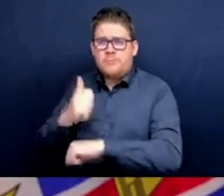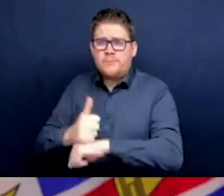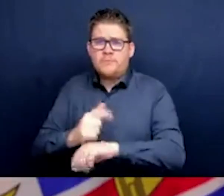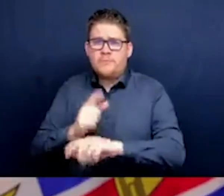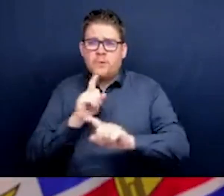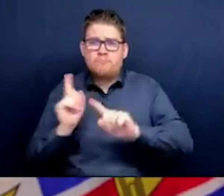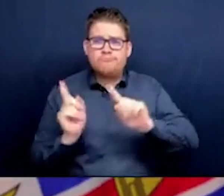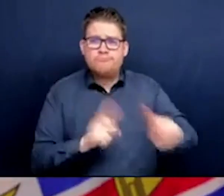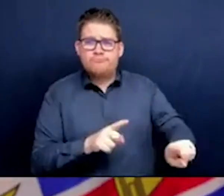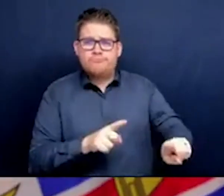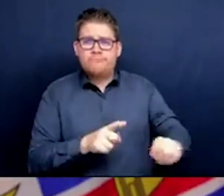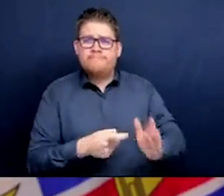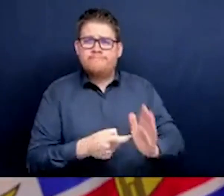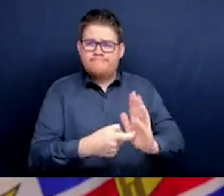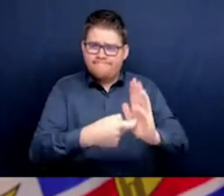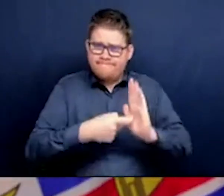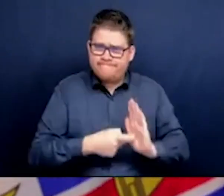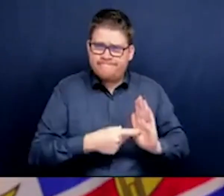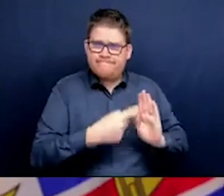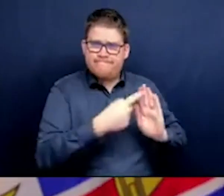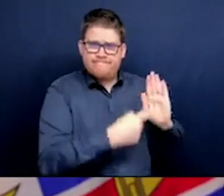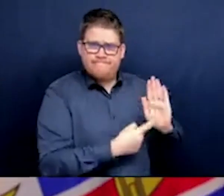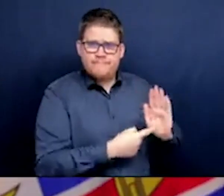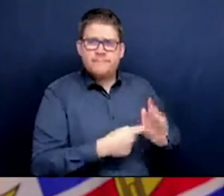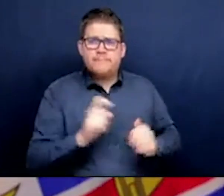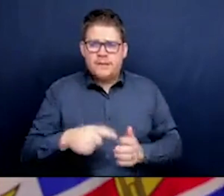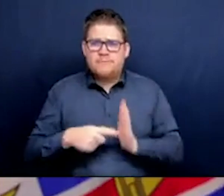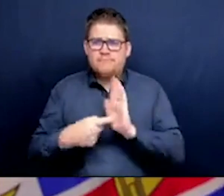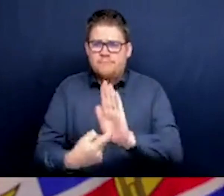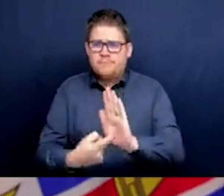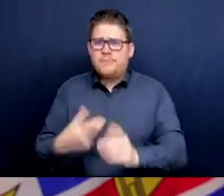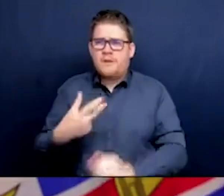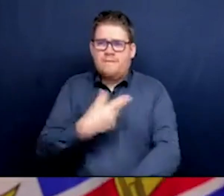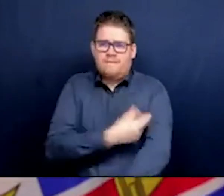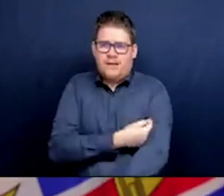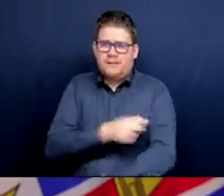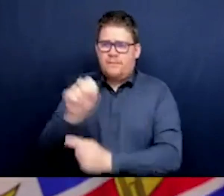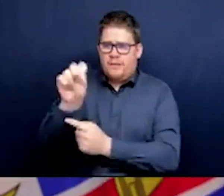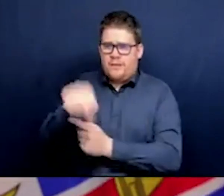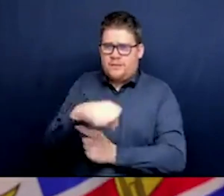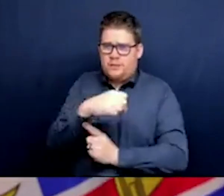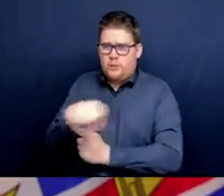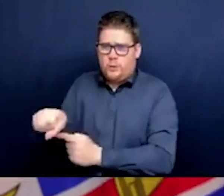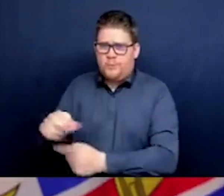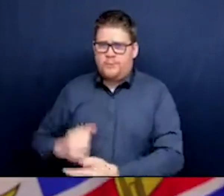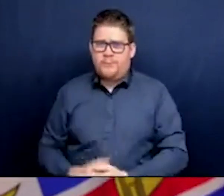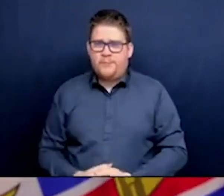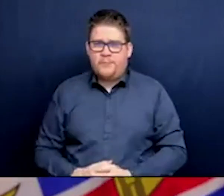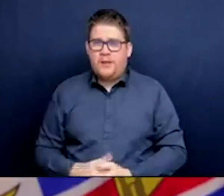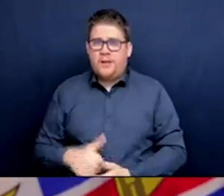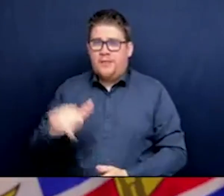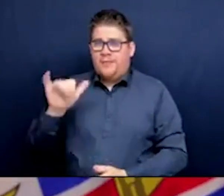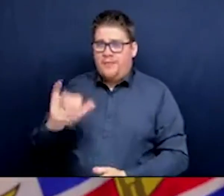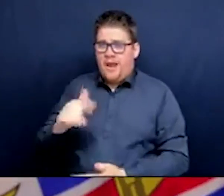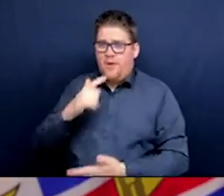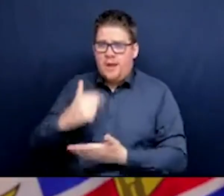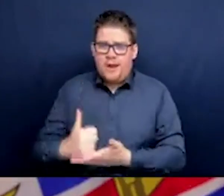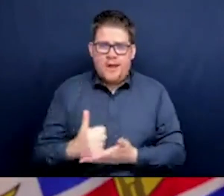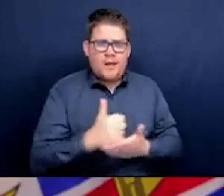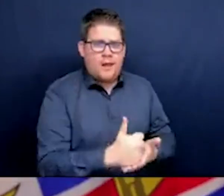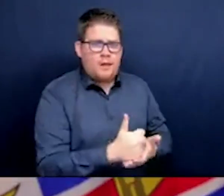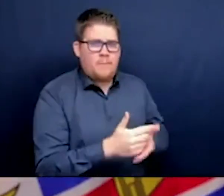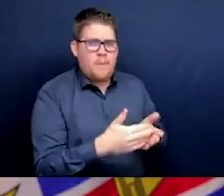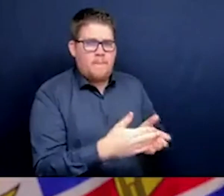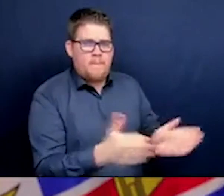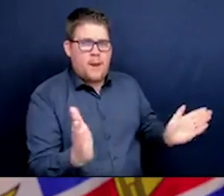status, and that meant that people can be reassured that in our public healthcare system across the board,